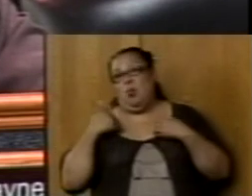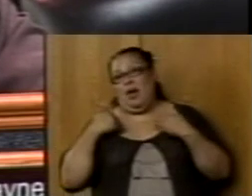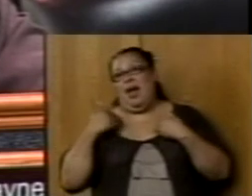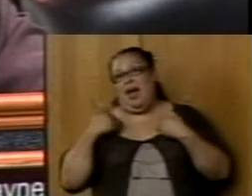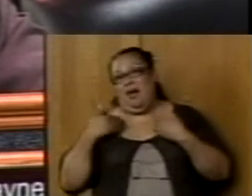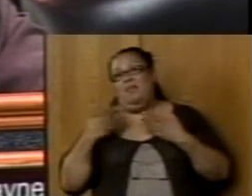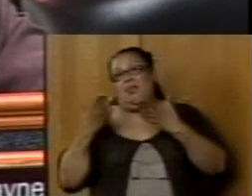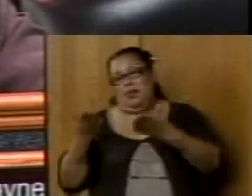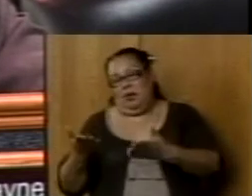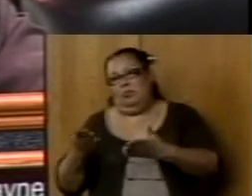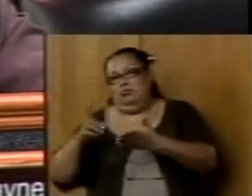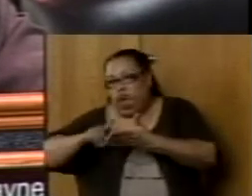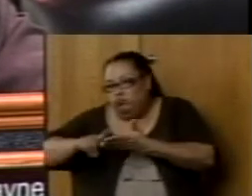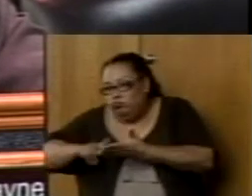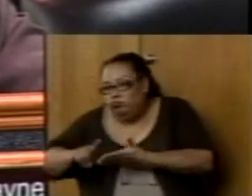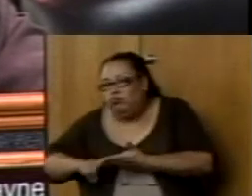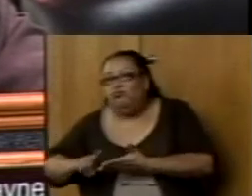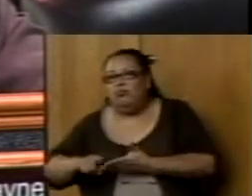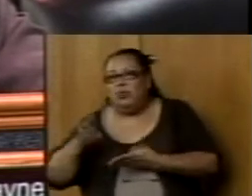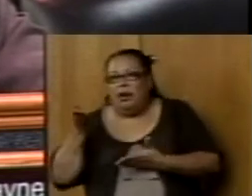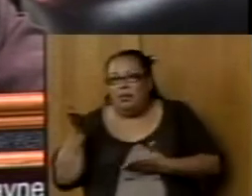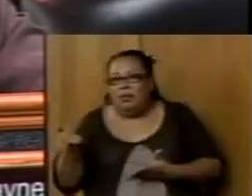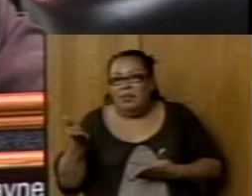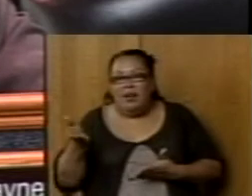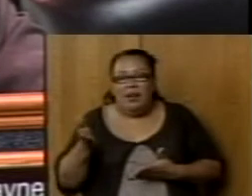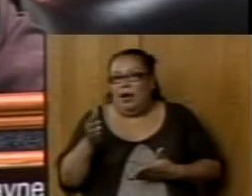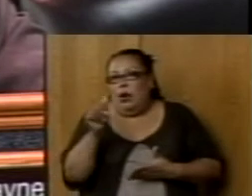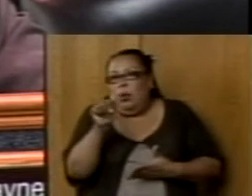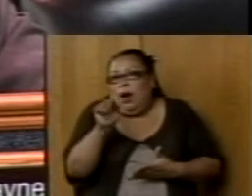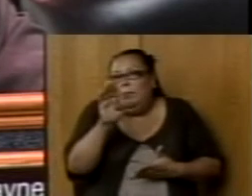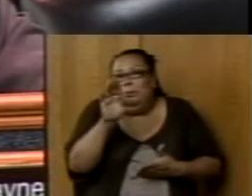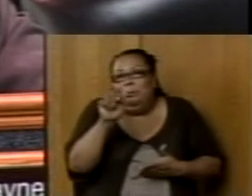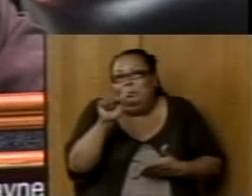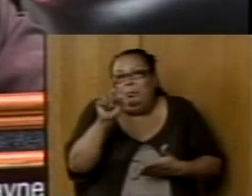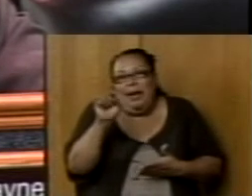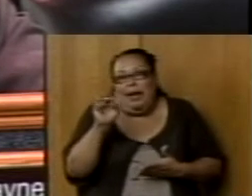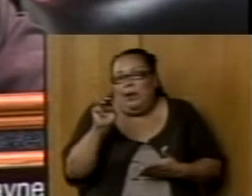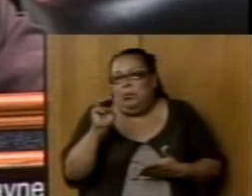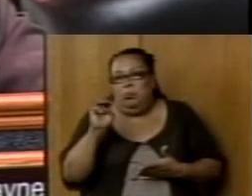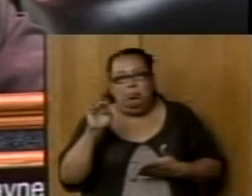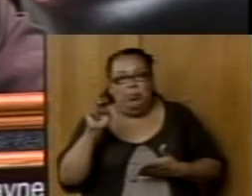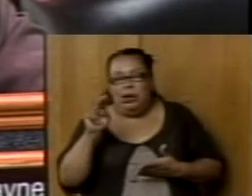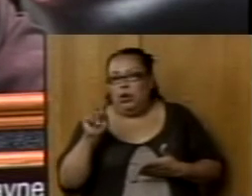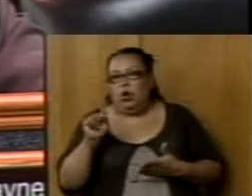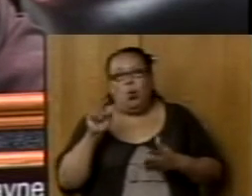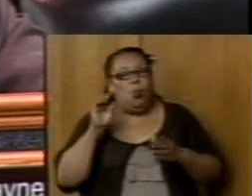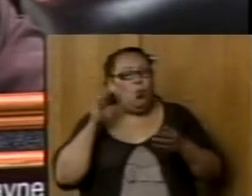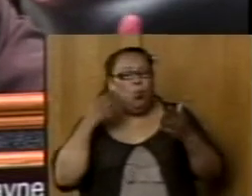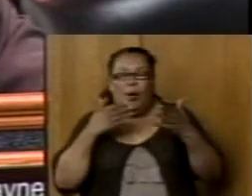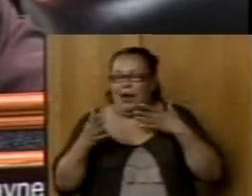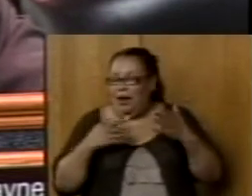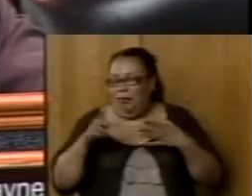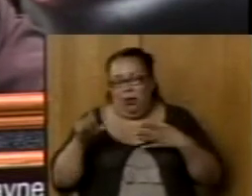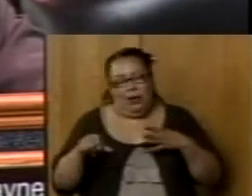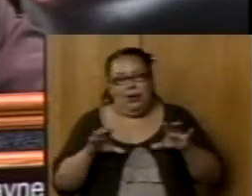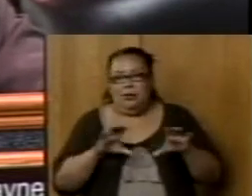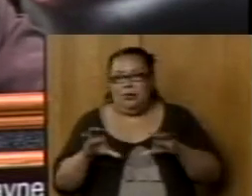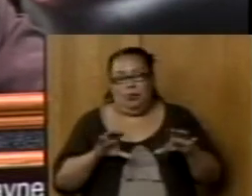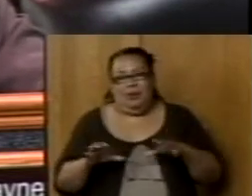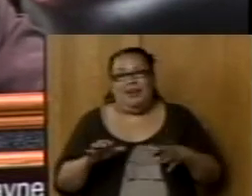provide the indoor air quality or the abatement or whatever needs to be done to correct the situation. So it could. And that's why there's